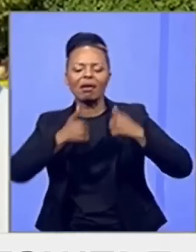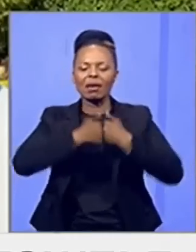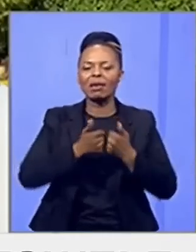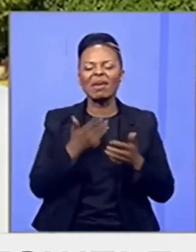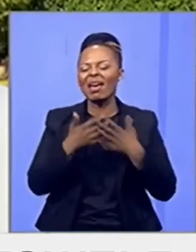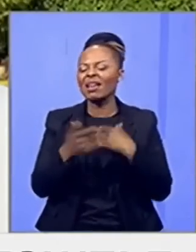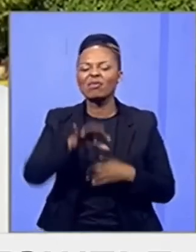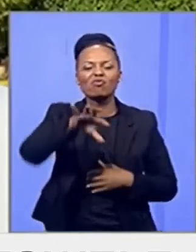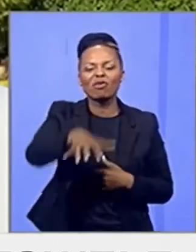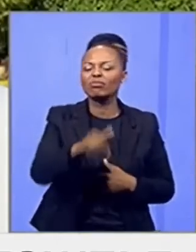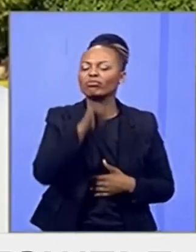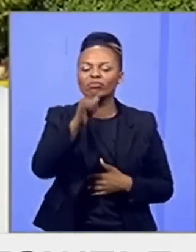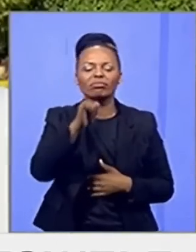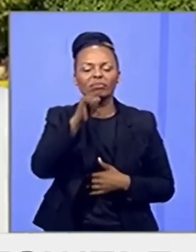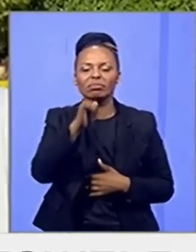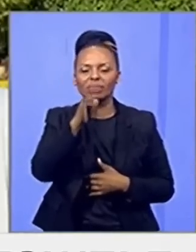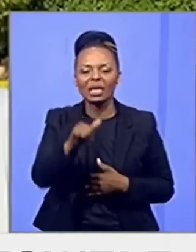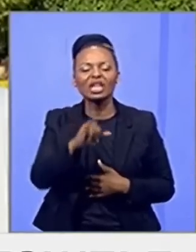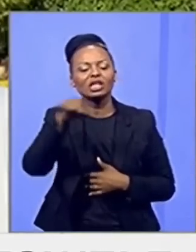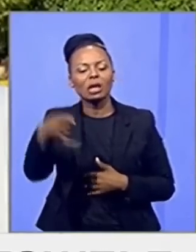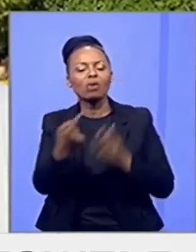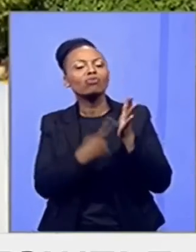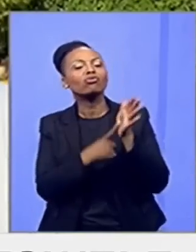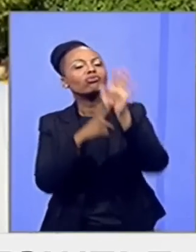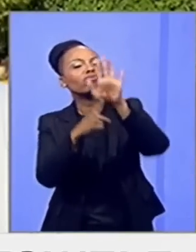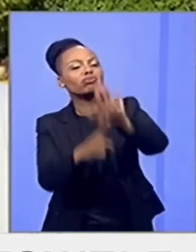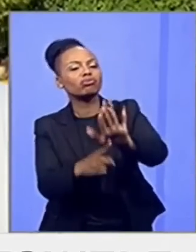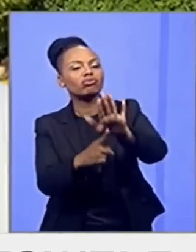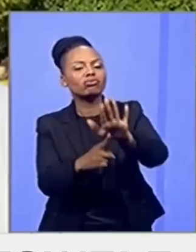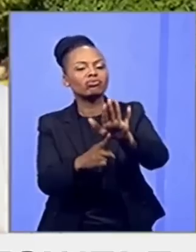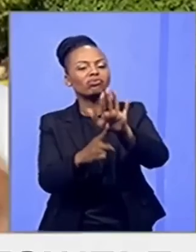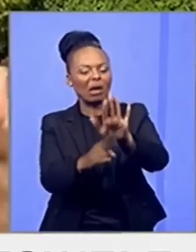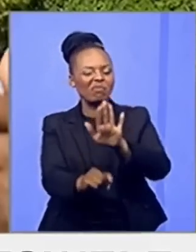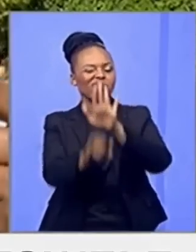Africa, which symbolizes the